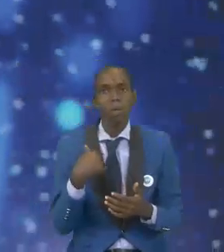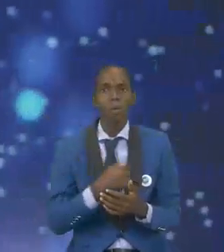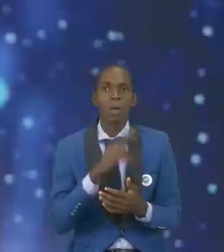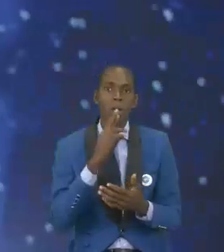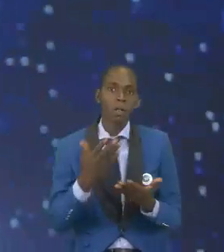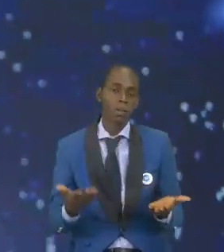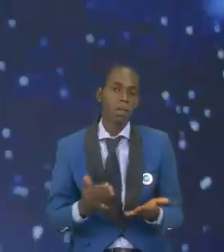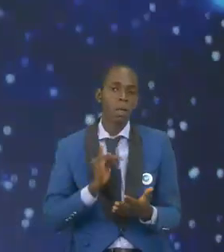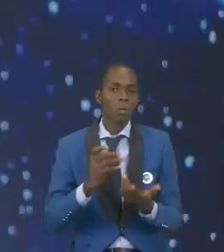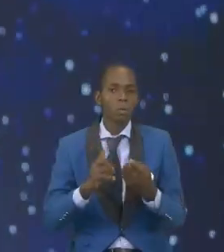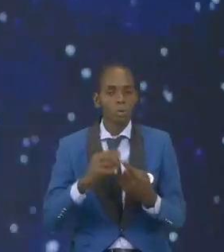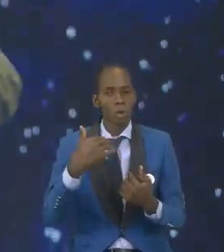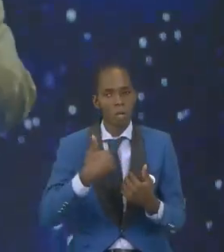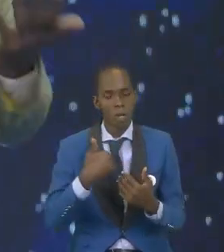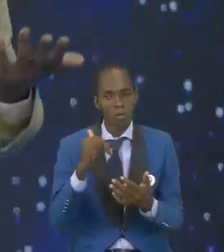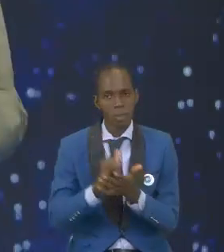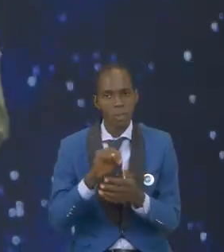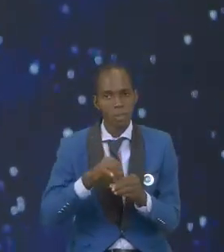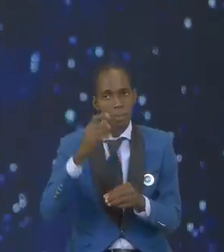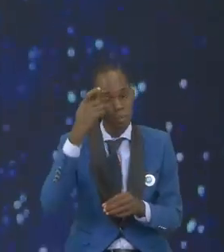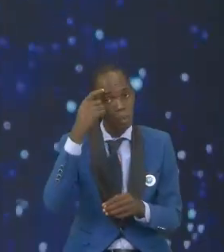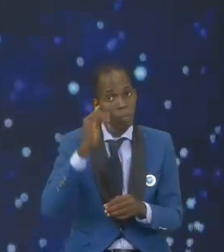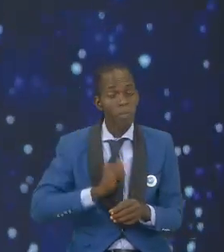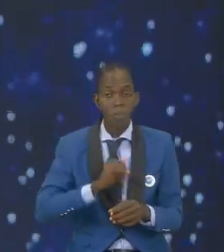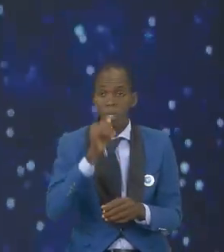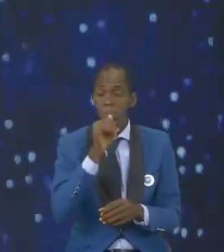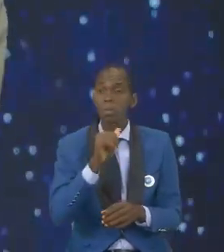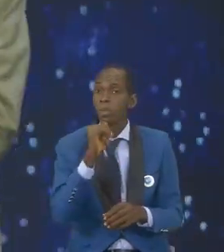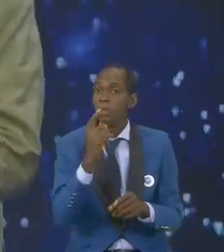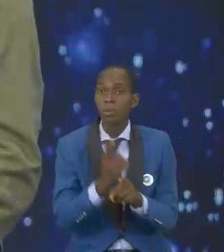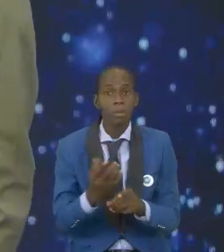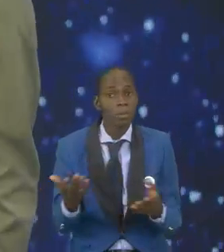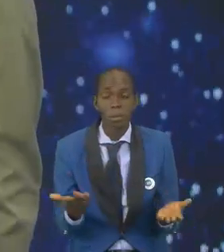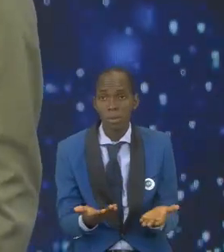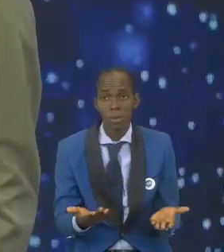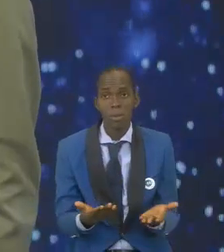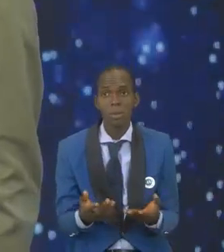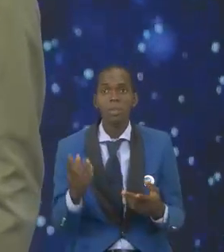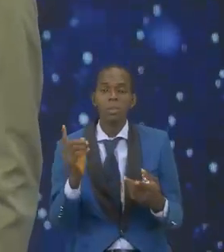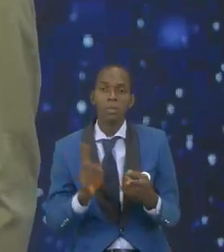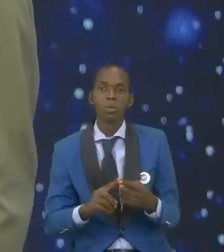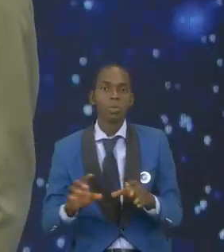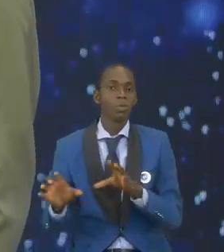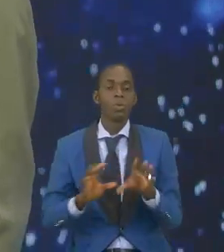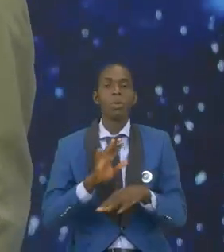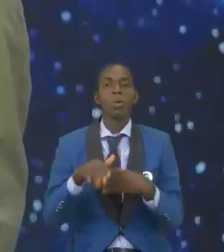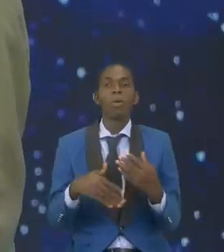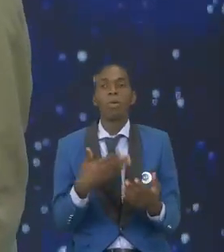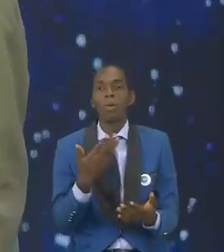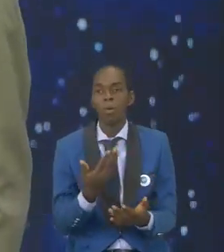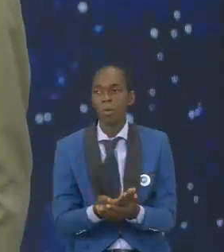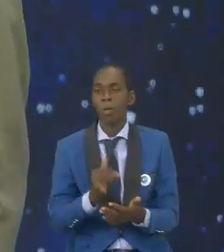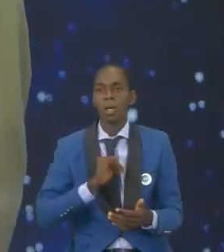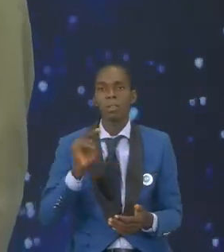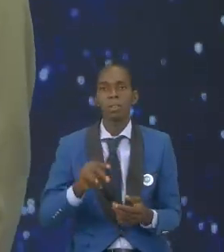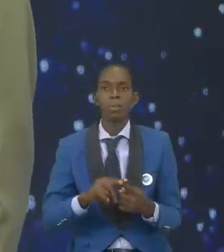here to fulfill all righteousness. I'm not here start at 7,